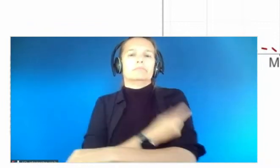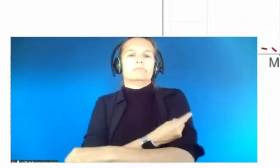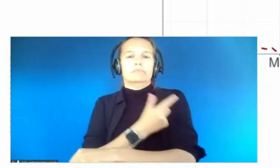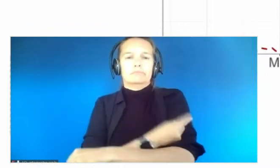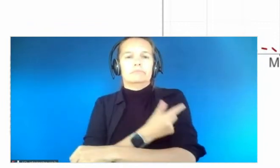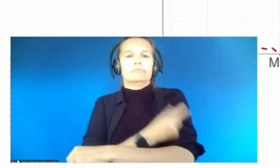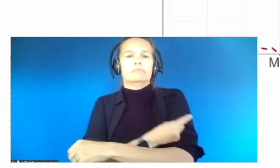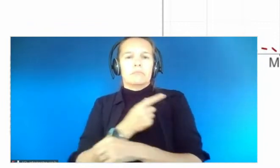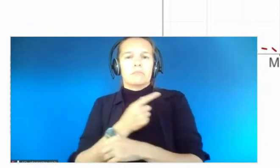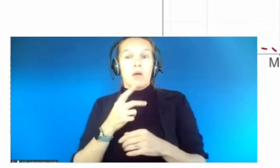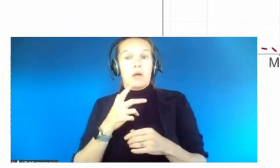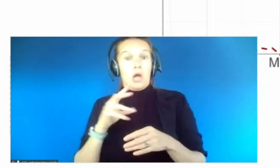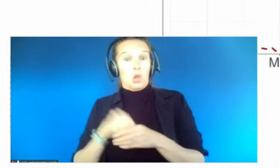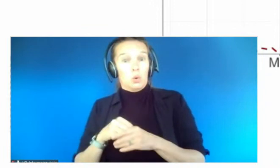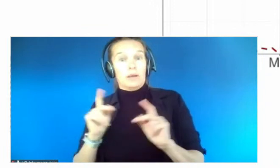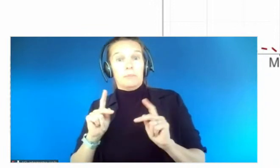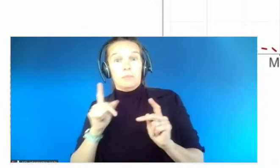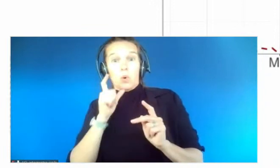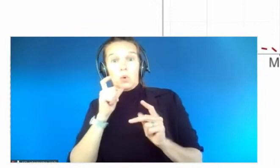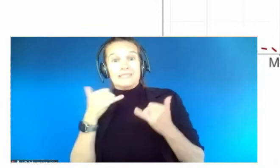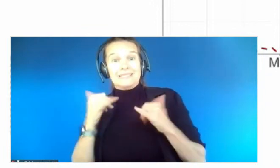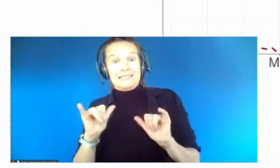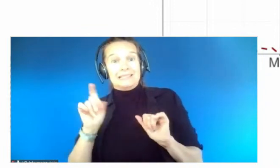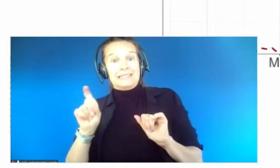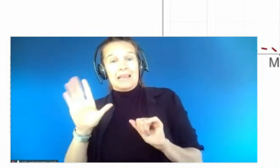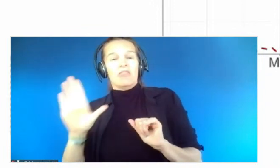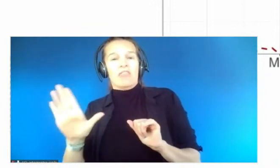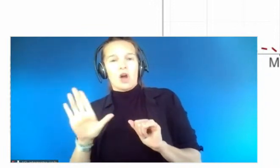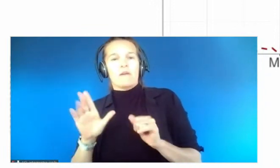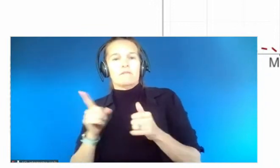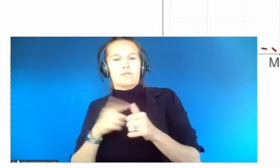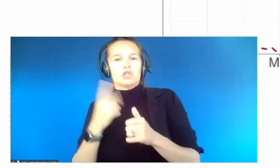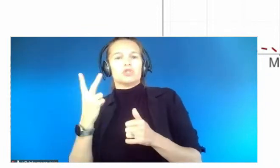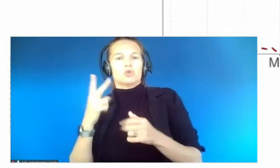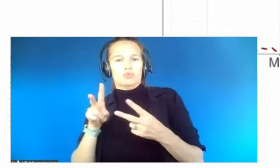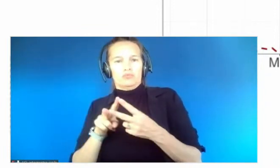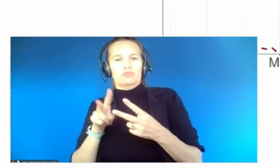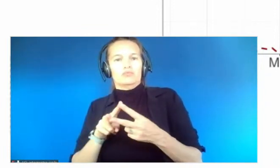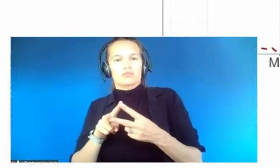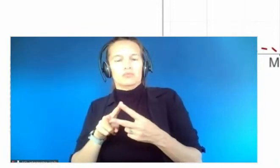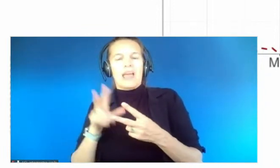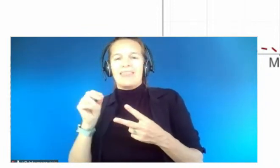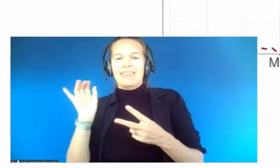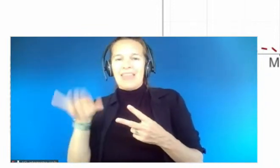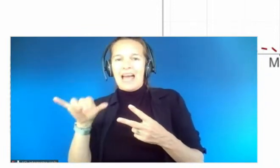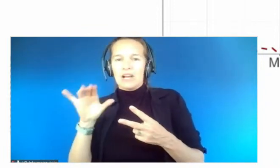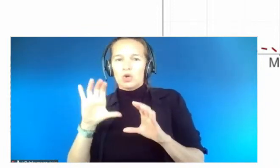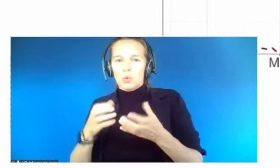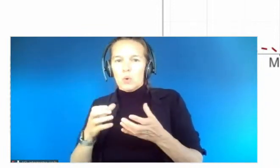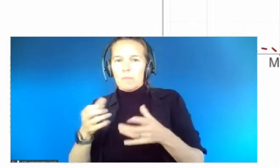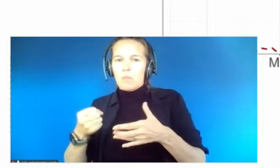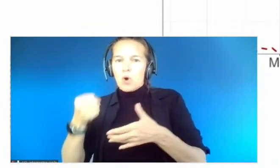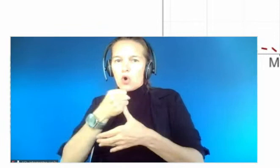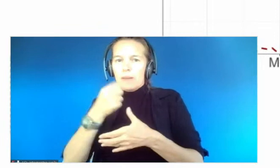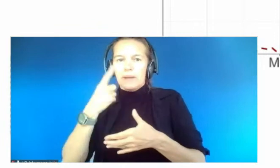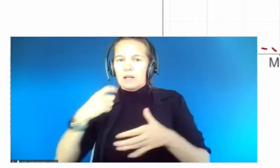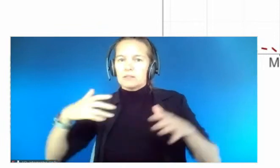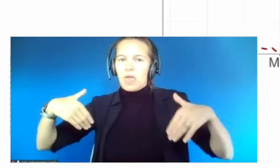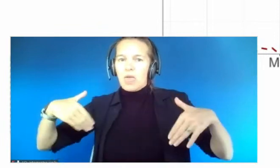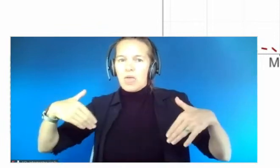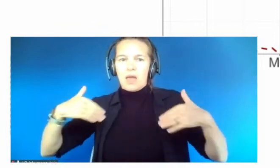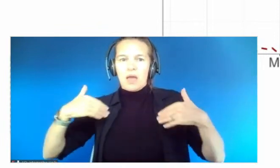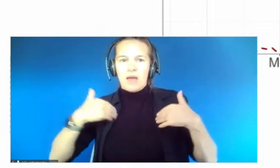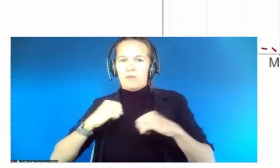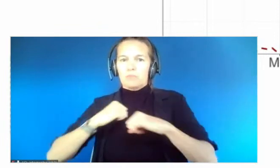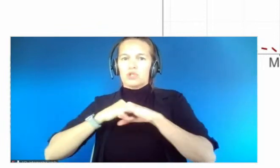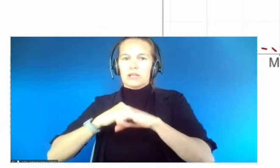need first doses, which again, this group remains our top priority because they're unprotected and they are susceptible